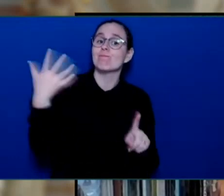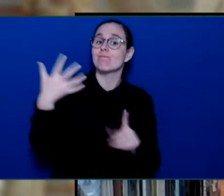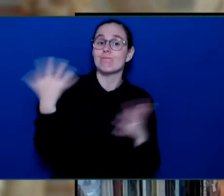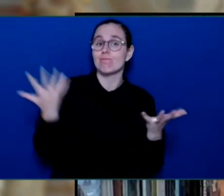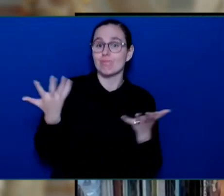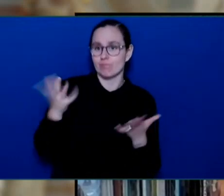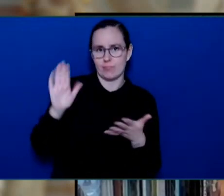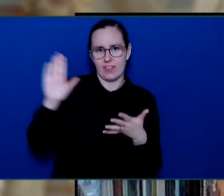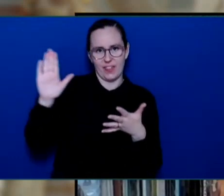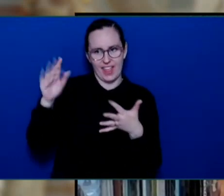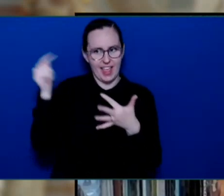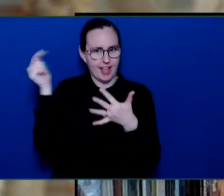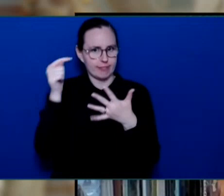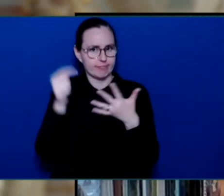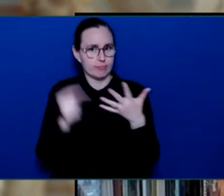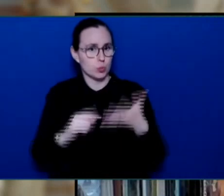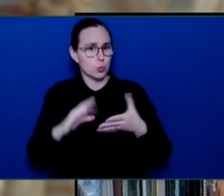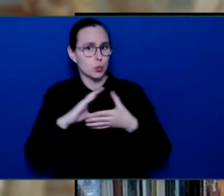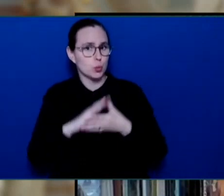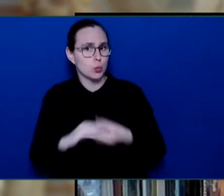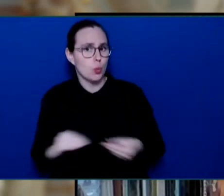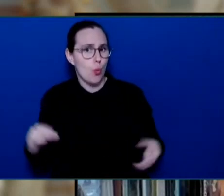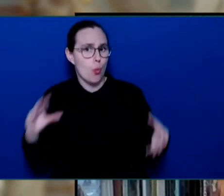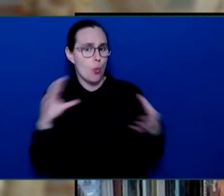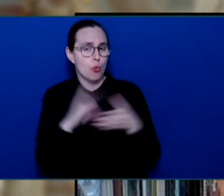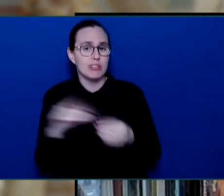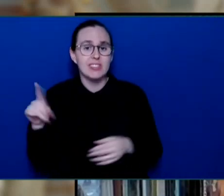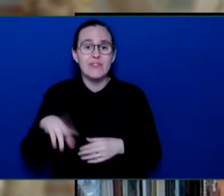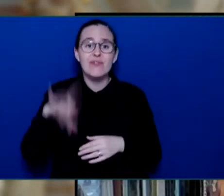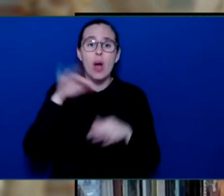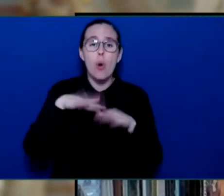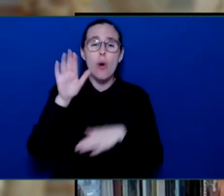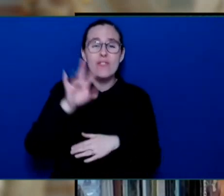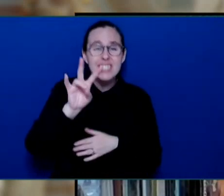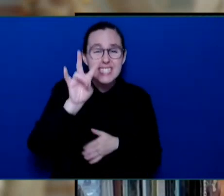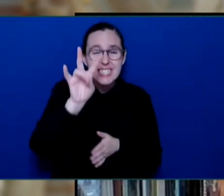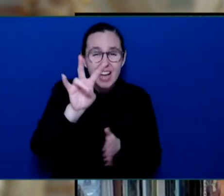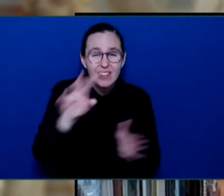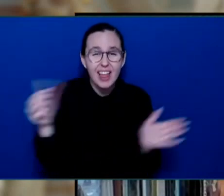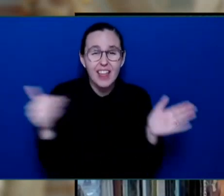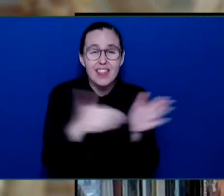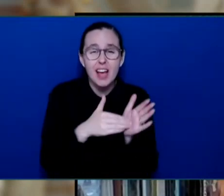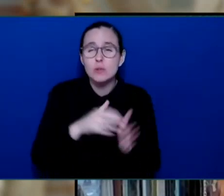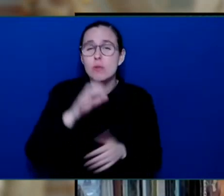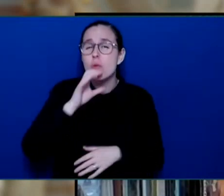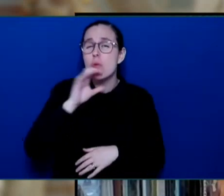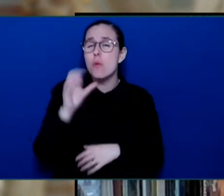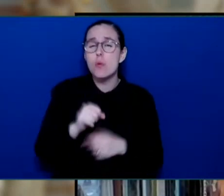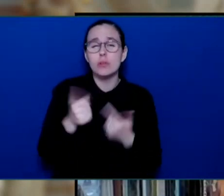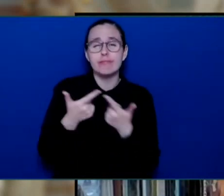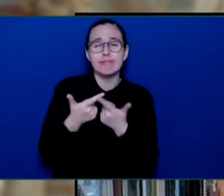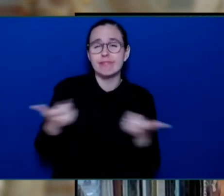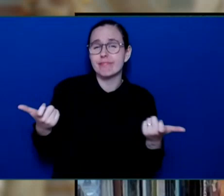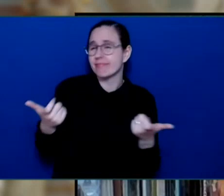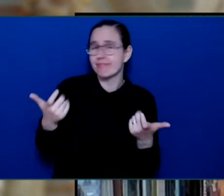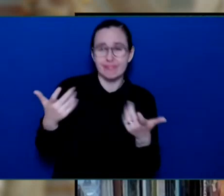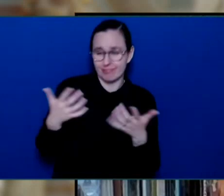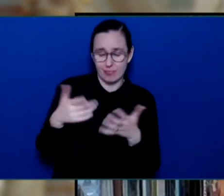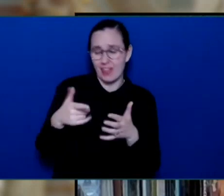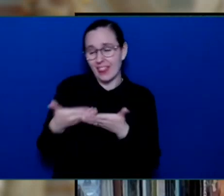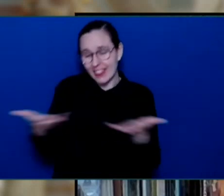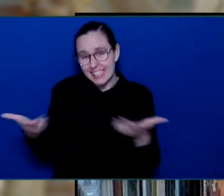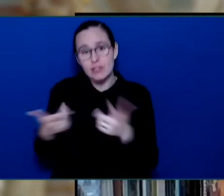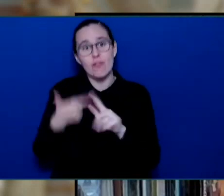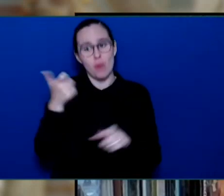than 7,000 artifacts dating back to as much as 7,500 years, as well as multiple